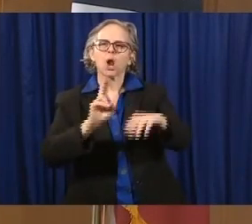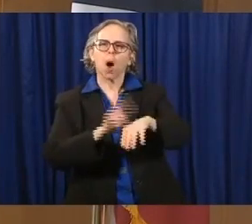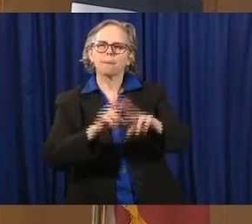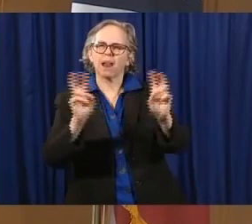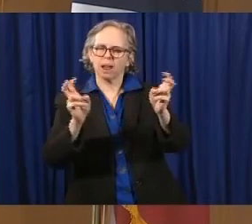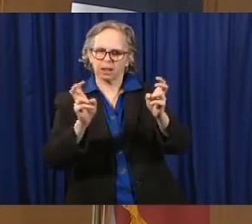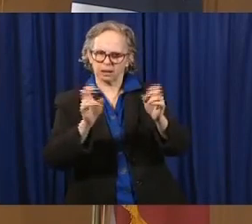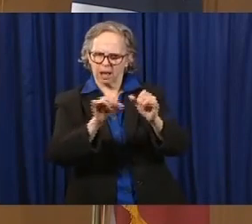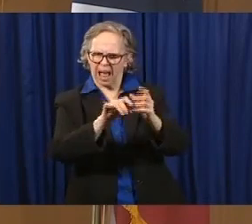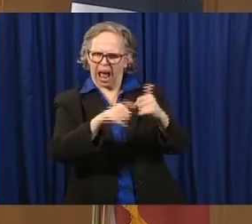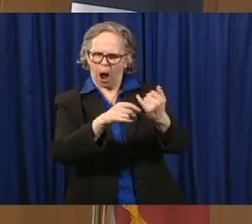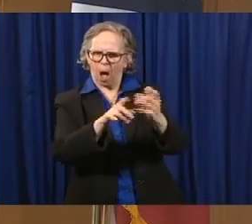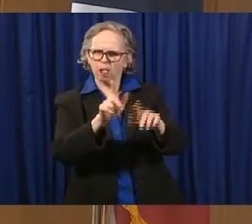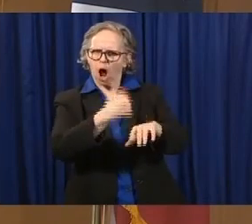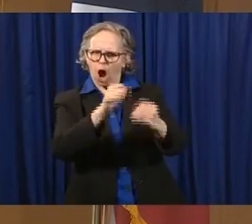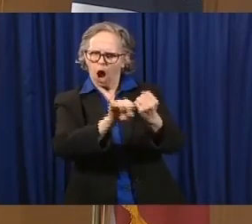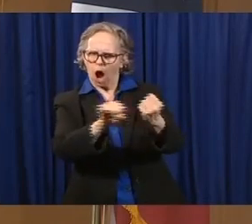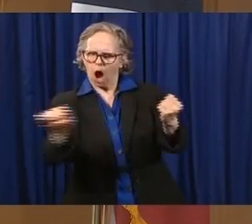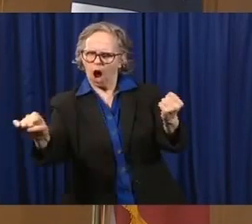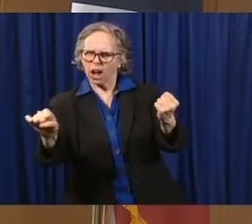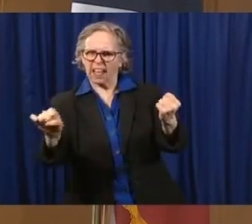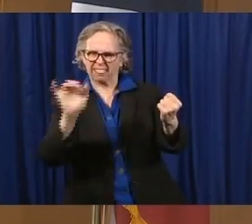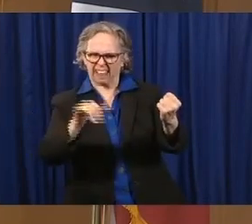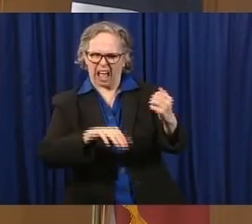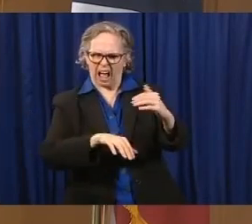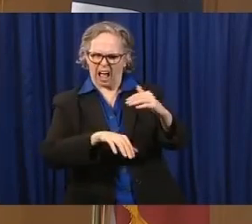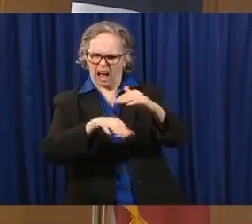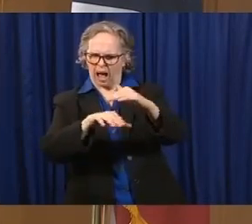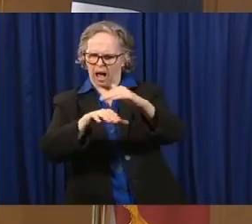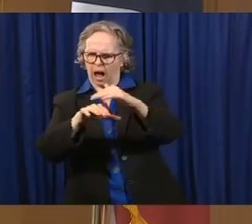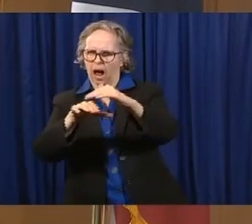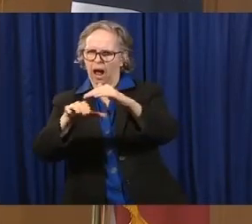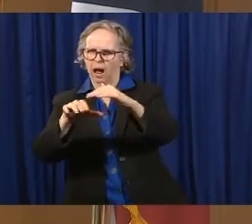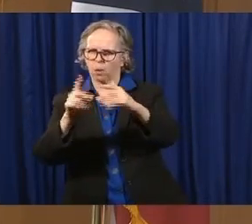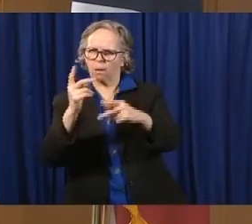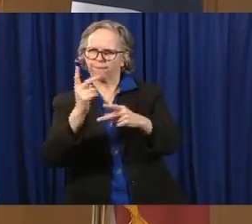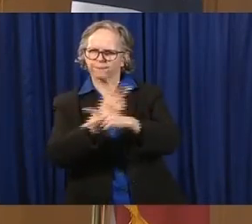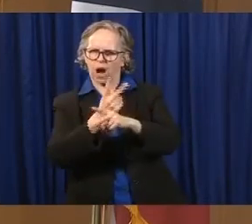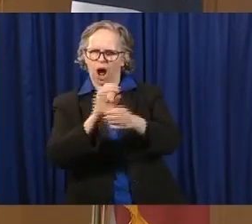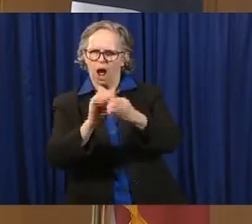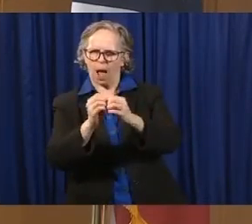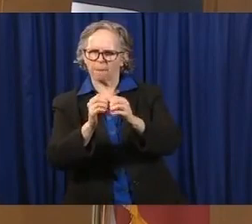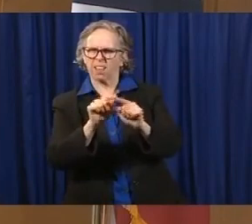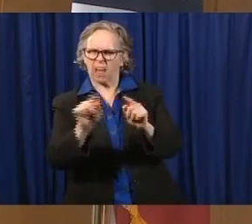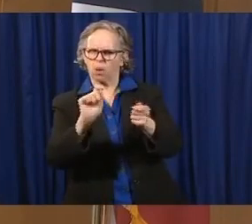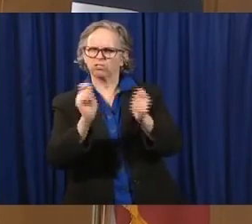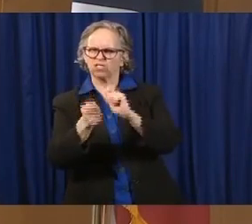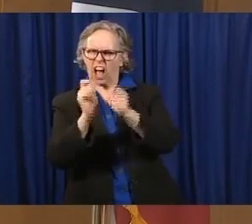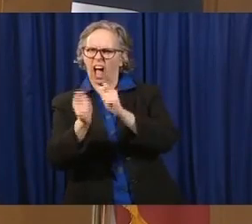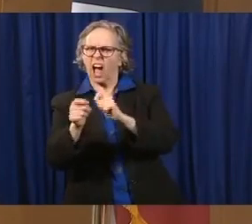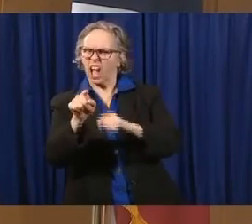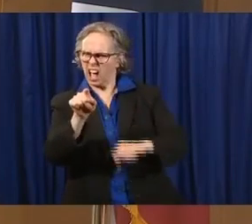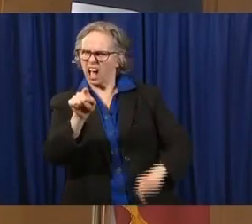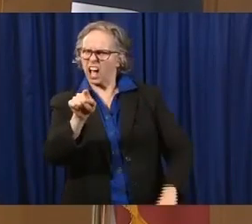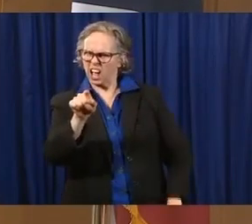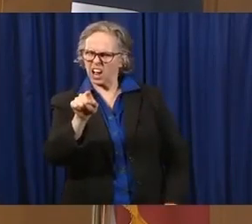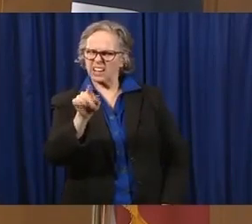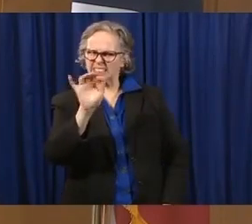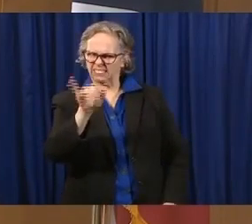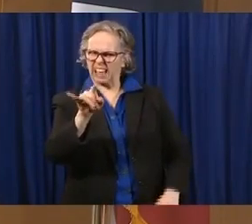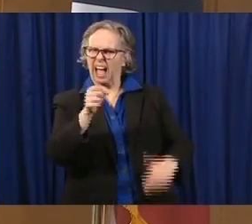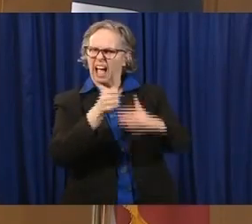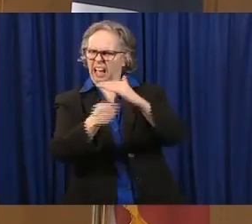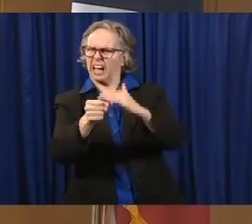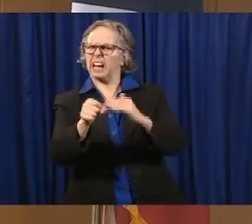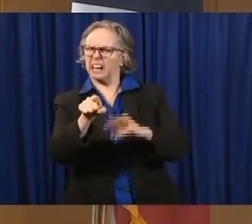the same. That continues to change. But if you keep the same numbers, you're going to have more people in there.